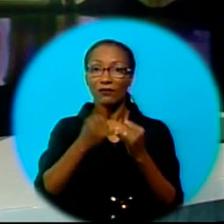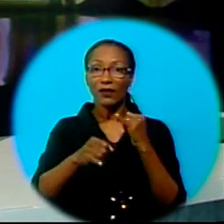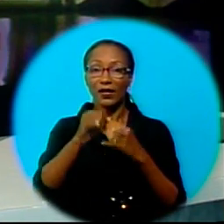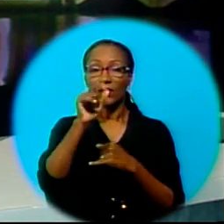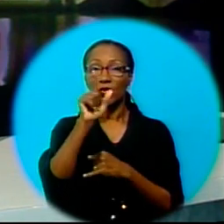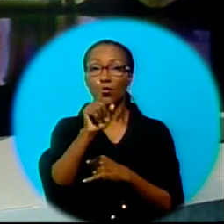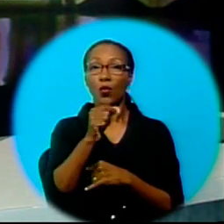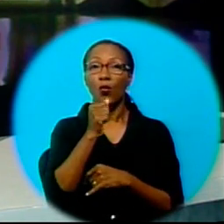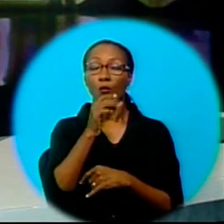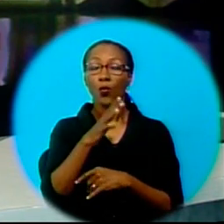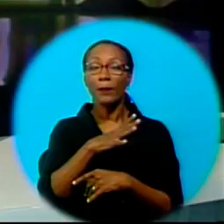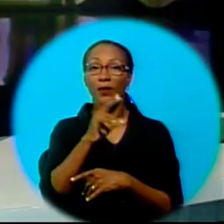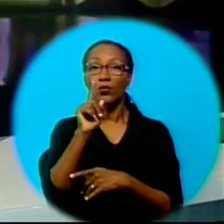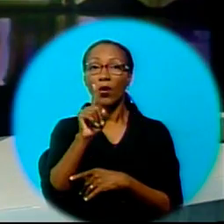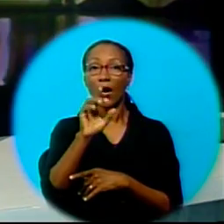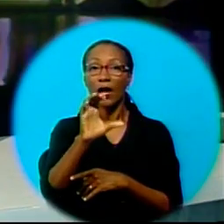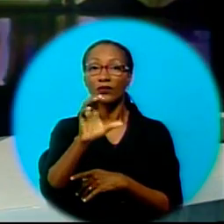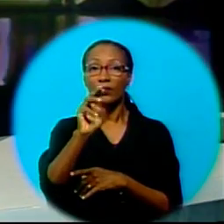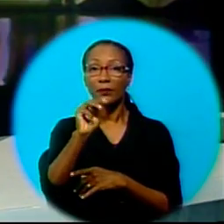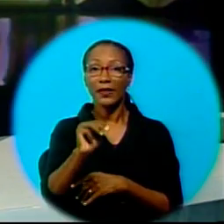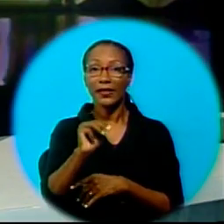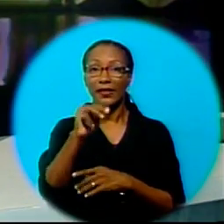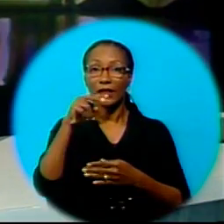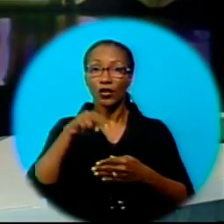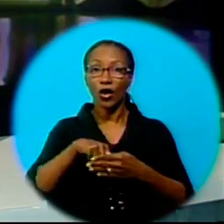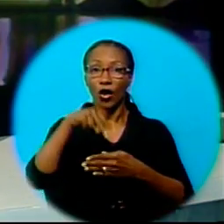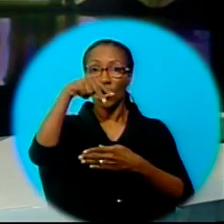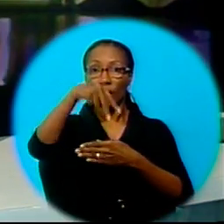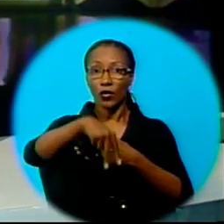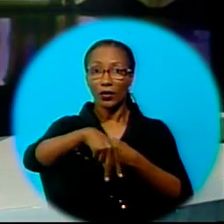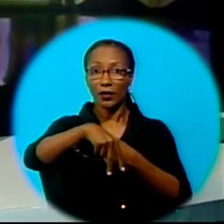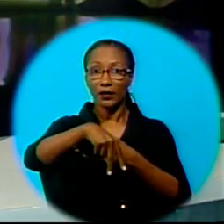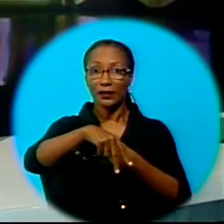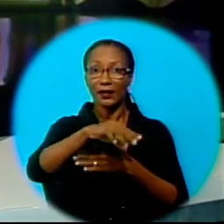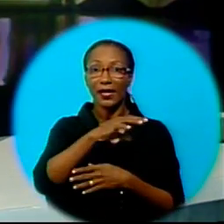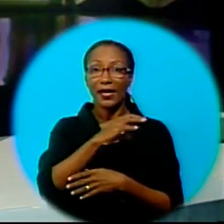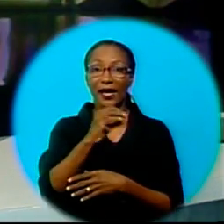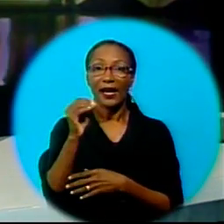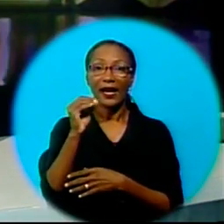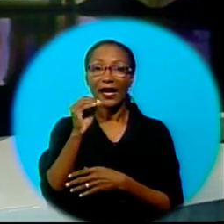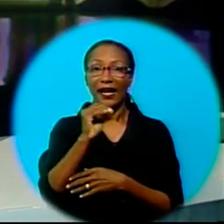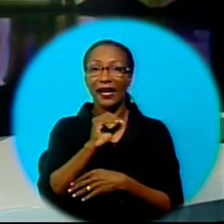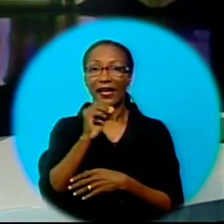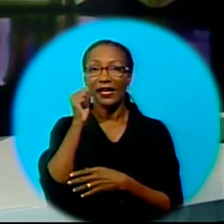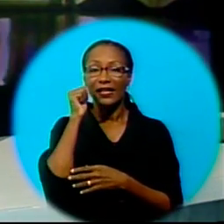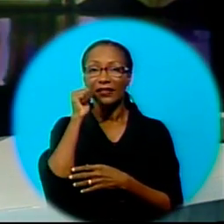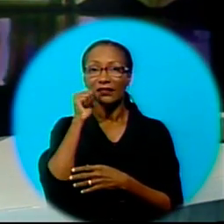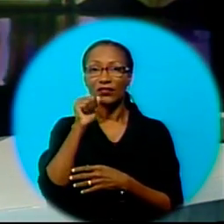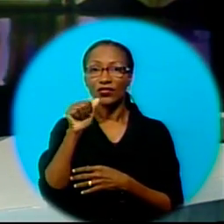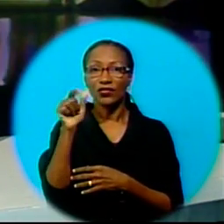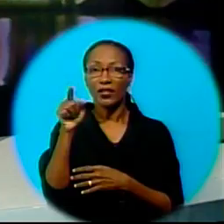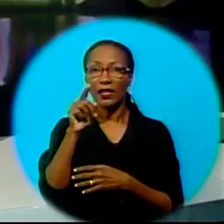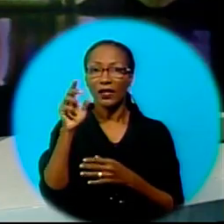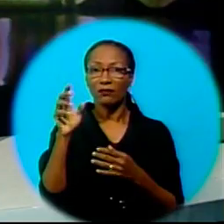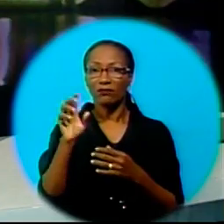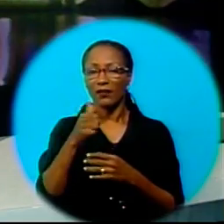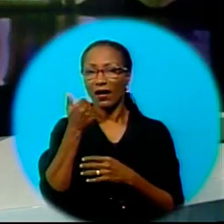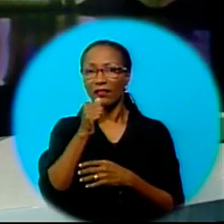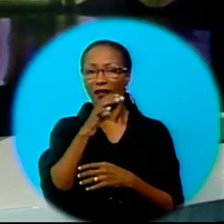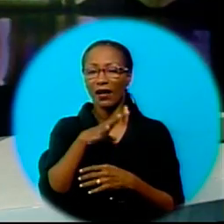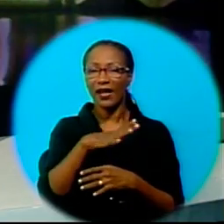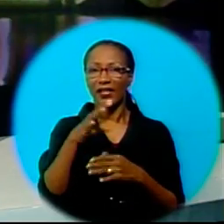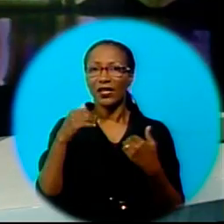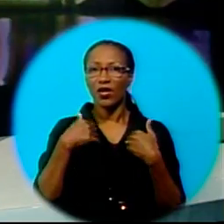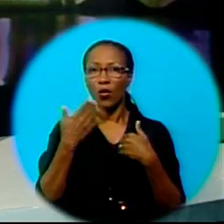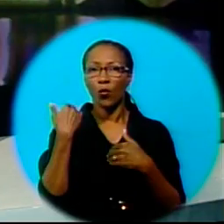hurdles. In this evening's semis, Beckles was an automatic qualifier, placing 3rd in her race in 13.14 seconds.